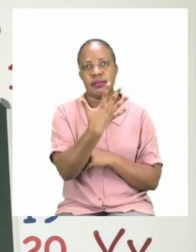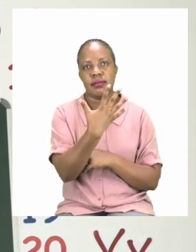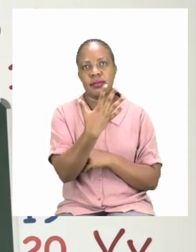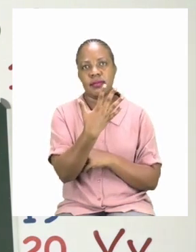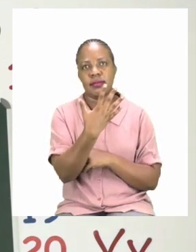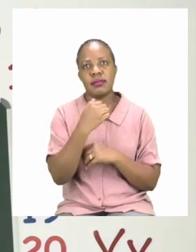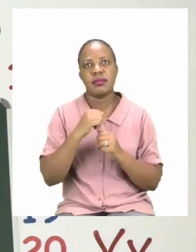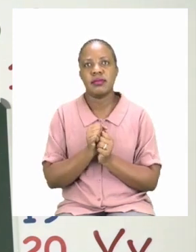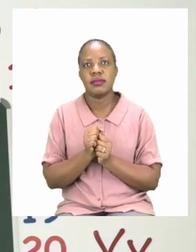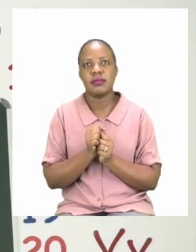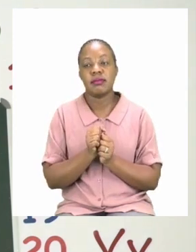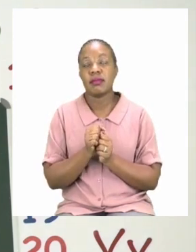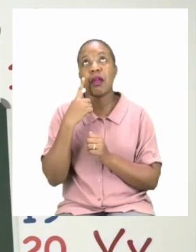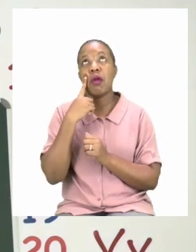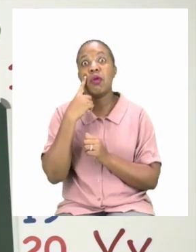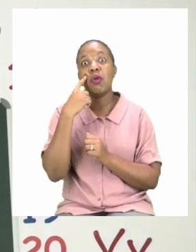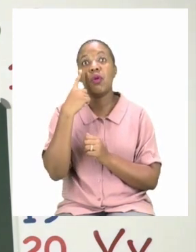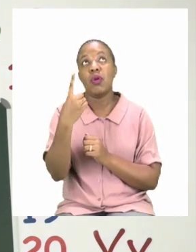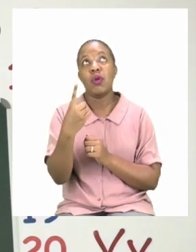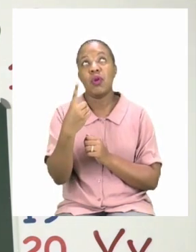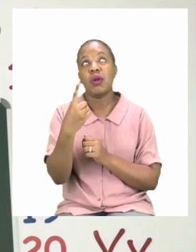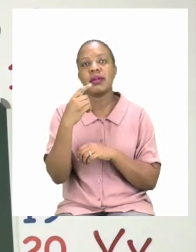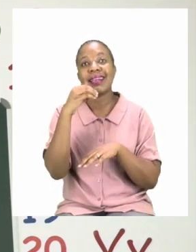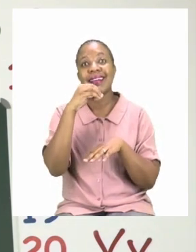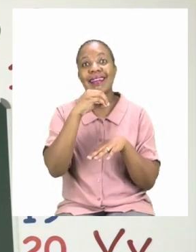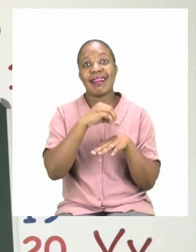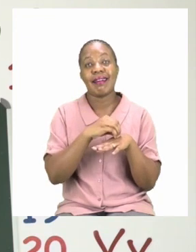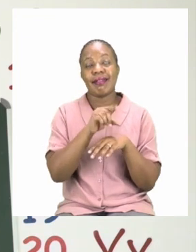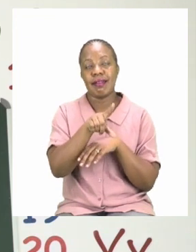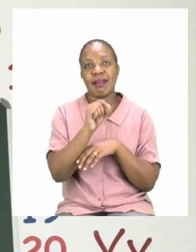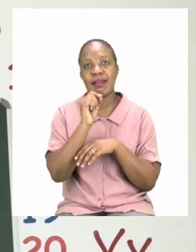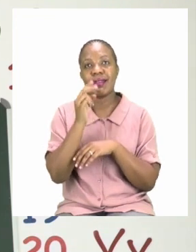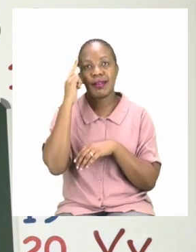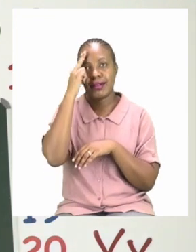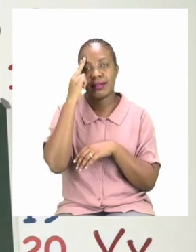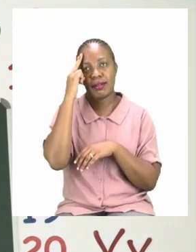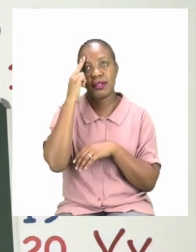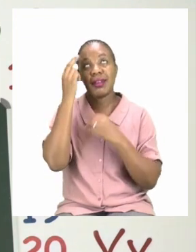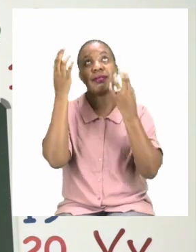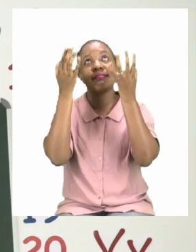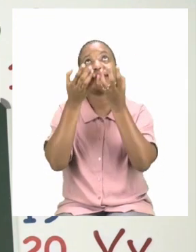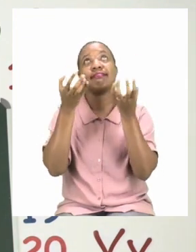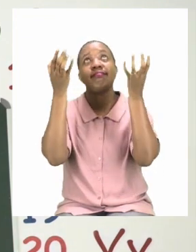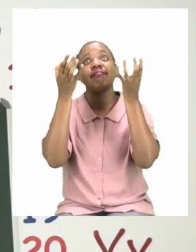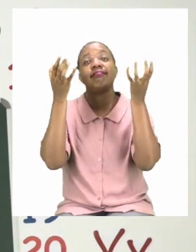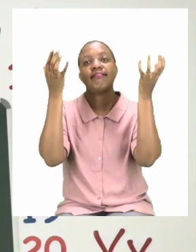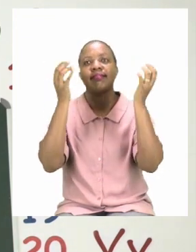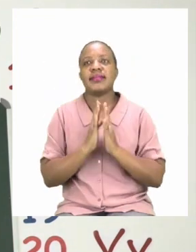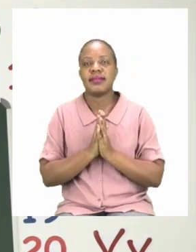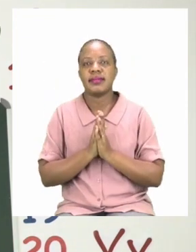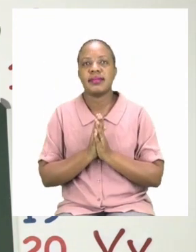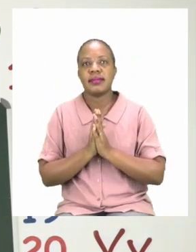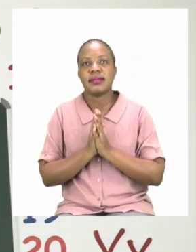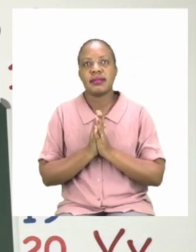look at the gray clouds. Now remember, boys and girls, we said that the clouds